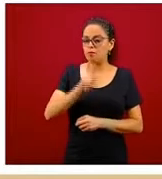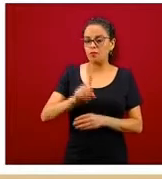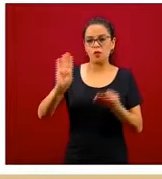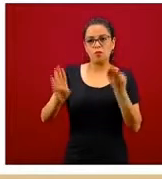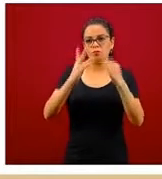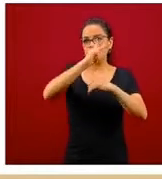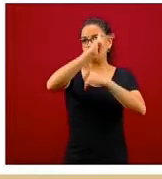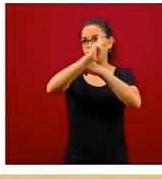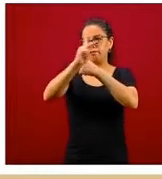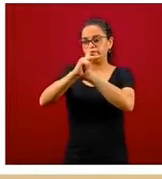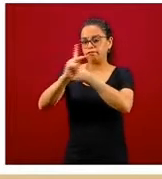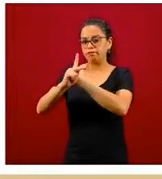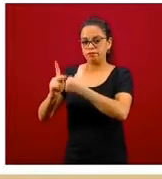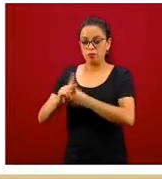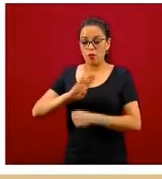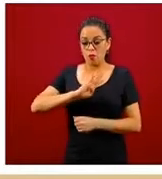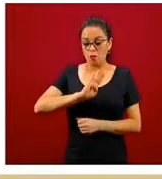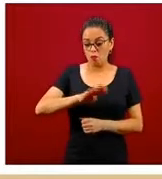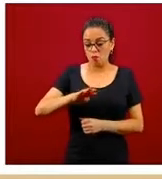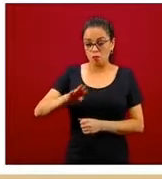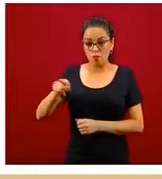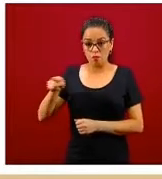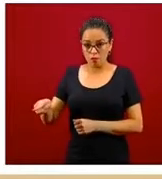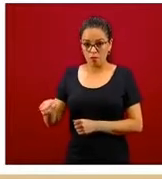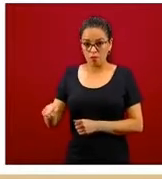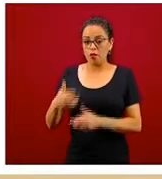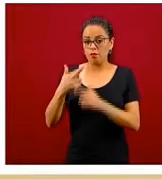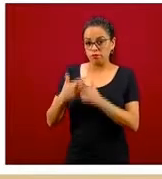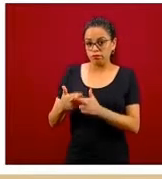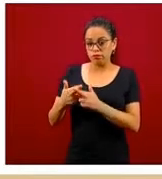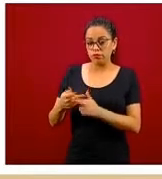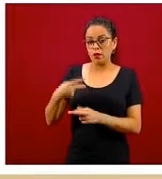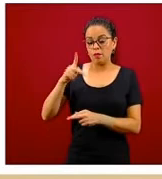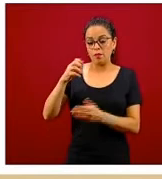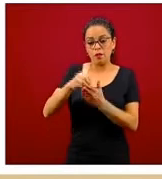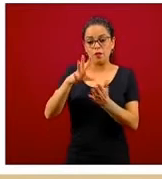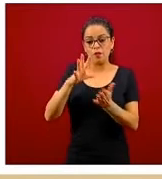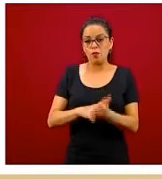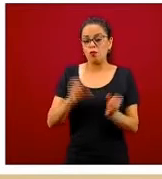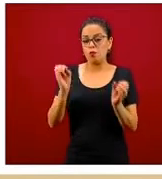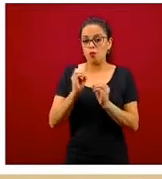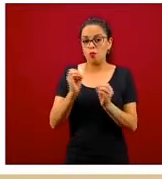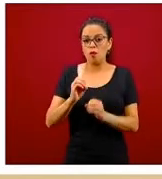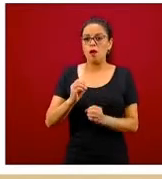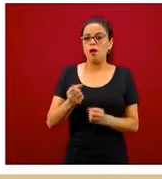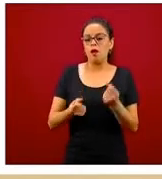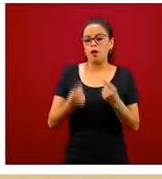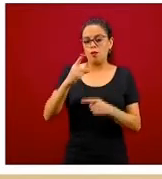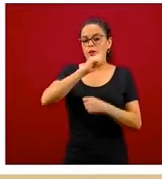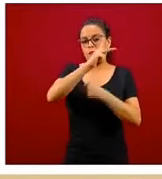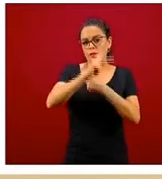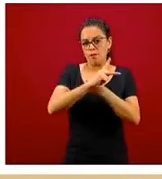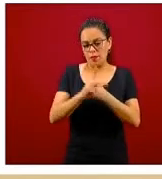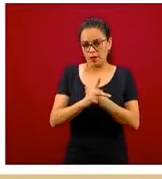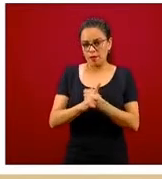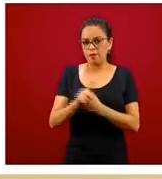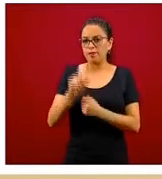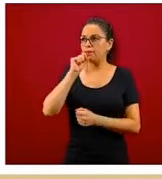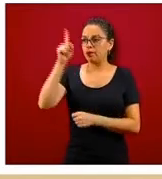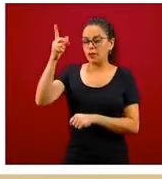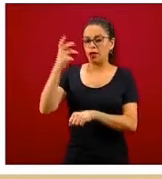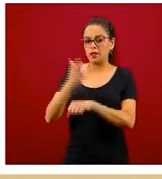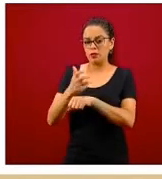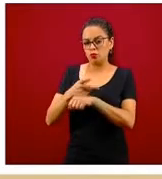but as it happens anywhere around the world, we have a rate of deaths that are not directly recorded in their